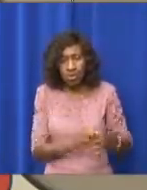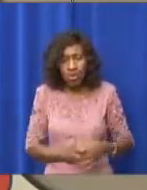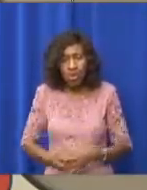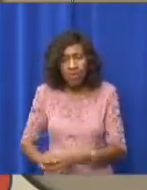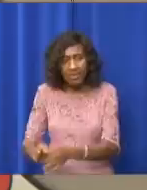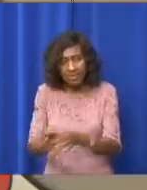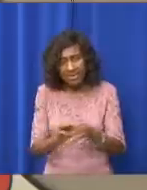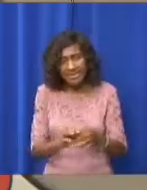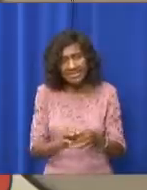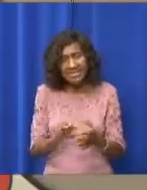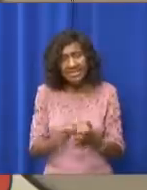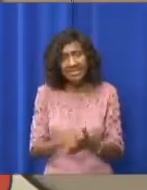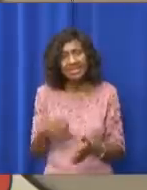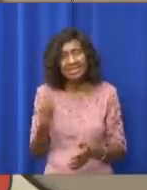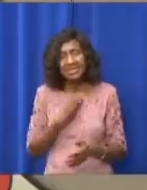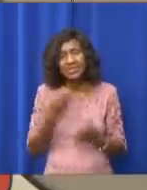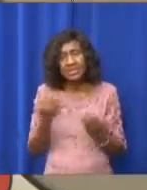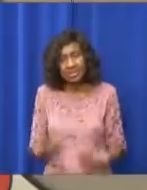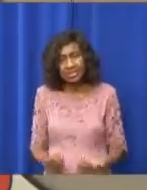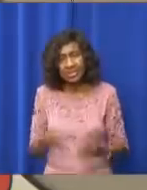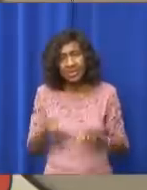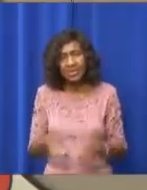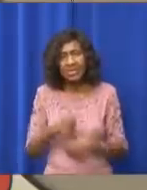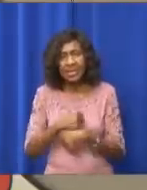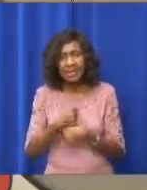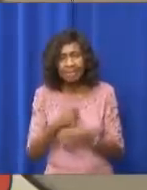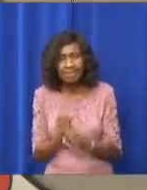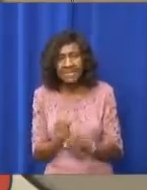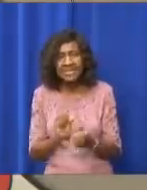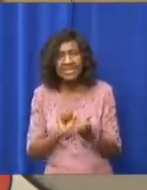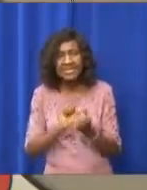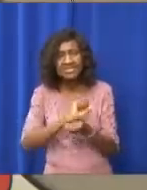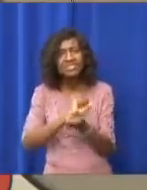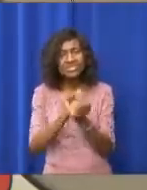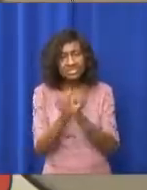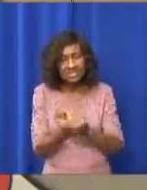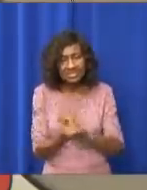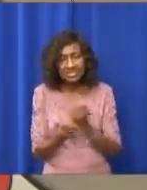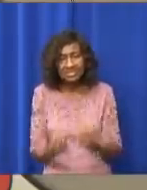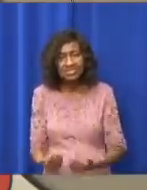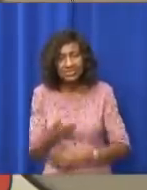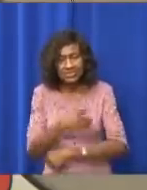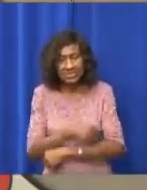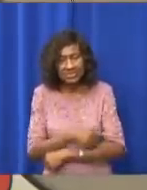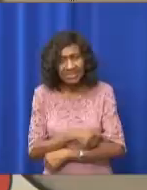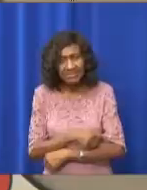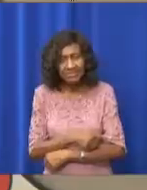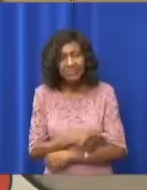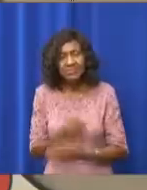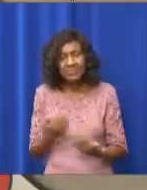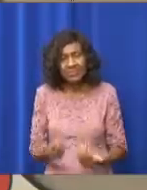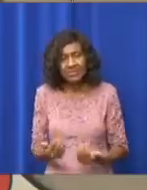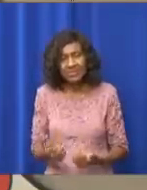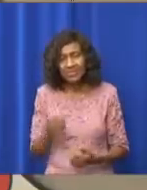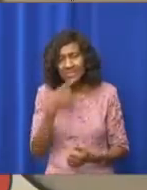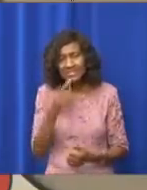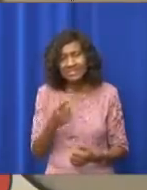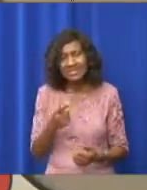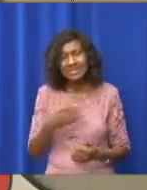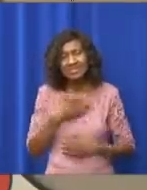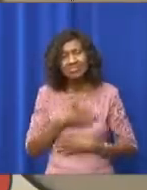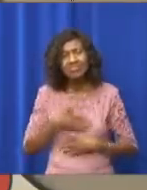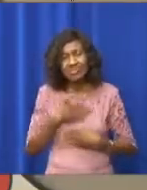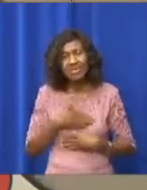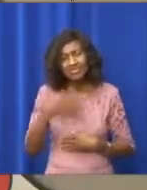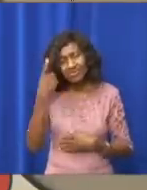to announce these changes today. And again, we do know that we've asked an awful lot of you, but we are very grateful for